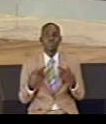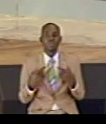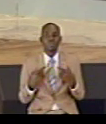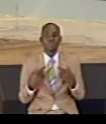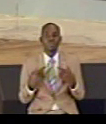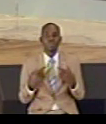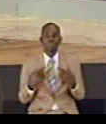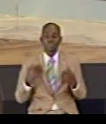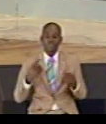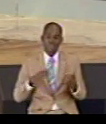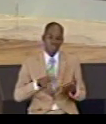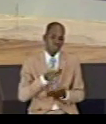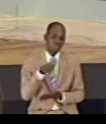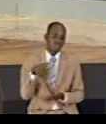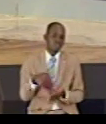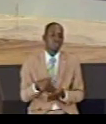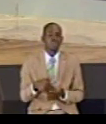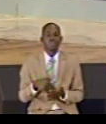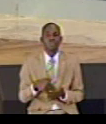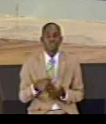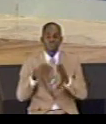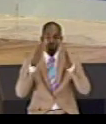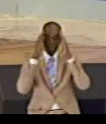the center of your life.